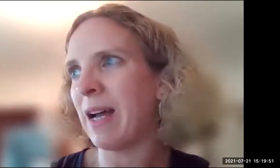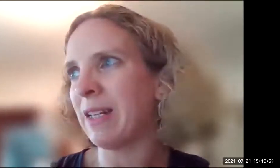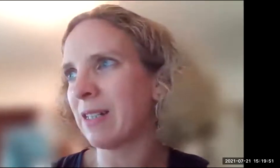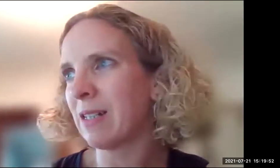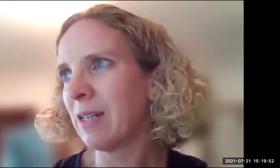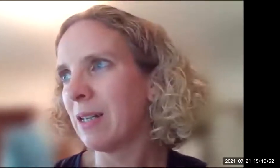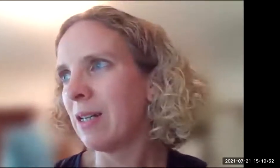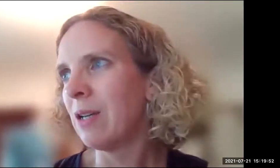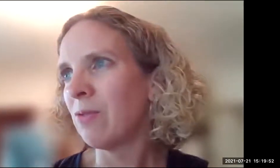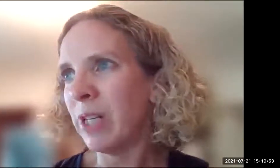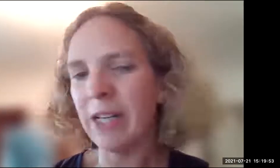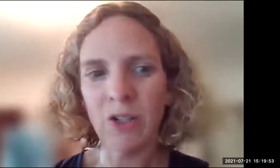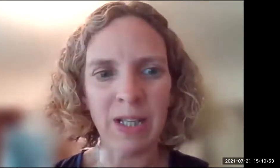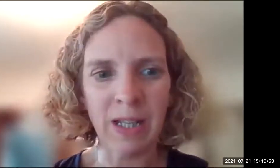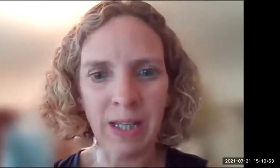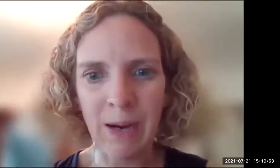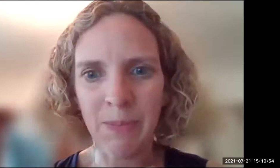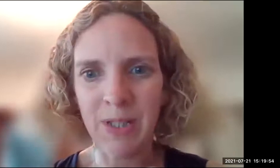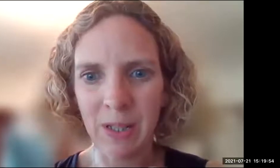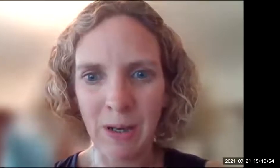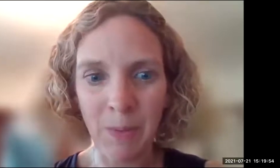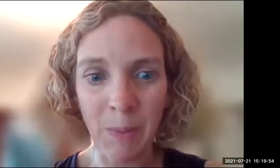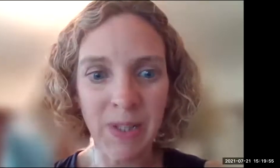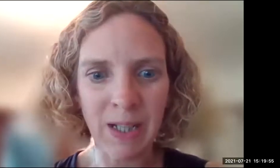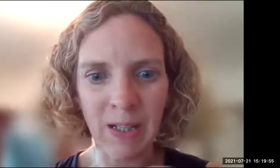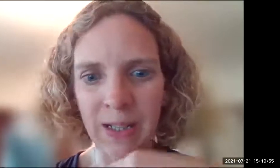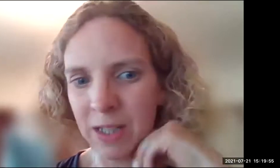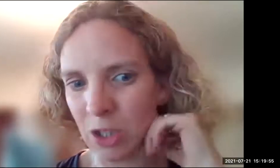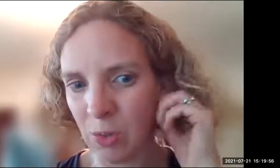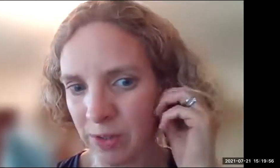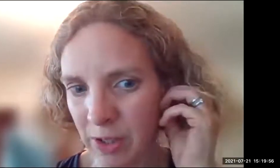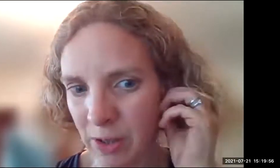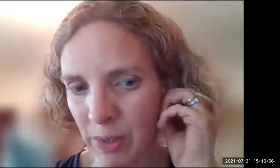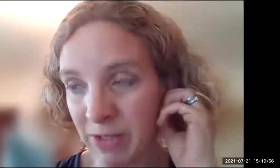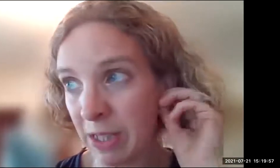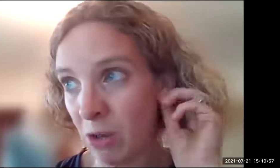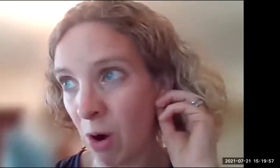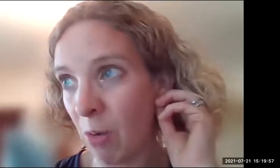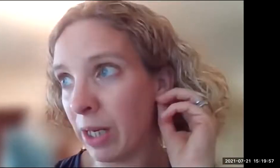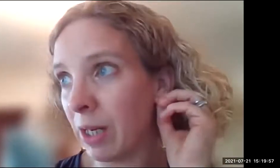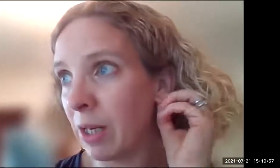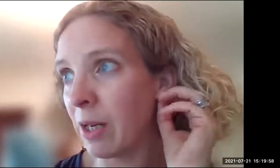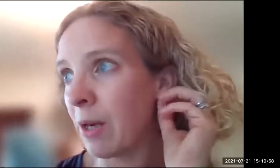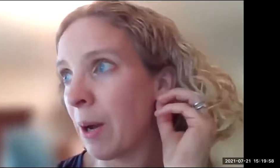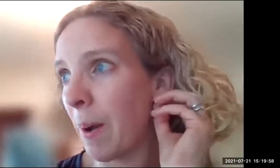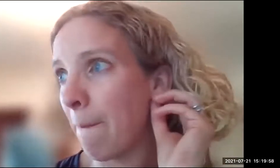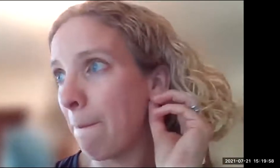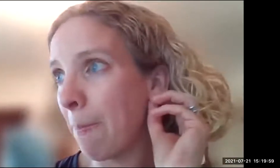recovery plans, really addressing the gaps, and particularly the digital divide that we've seen